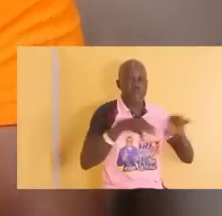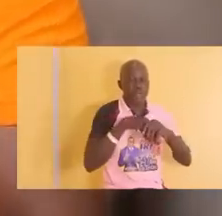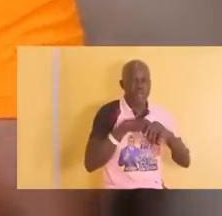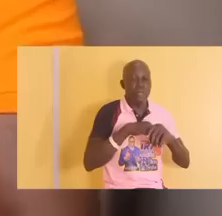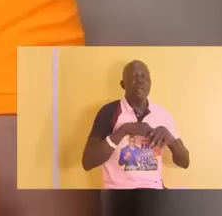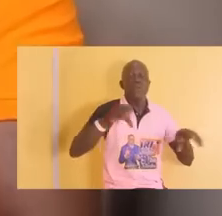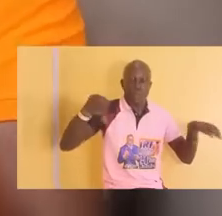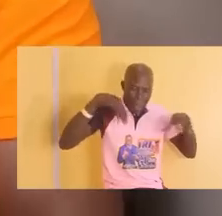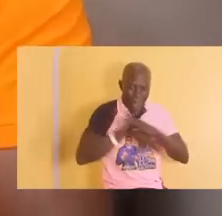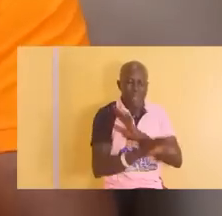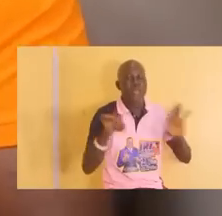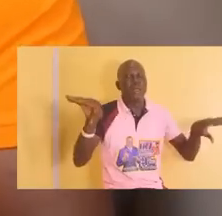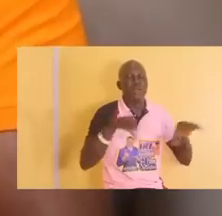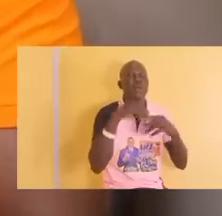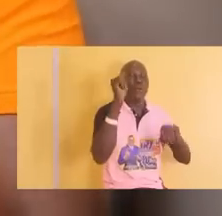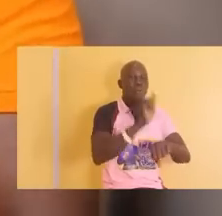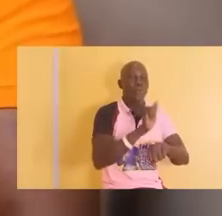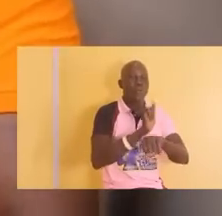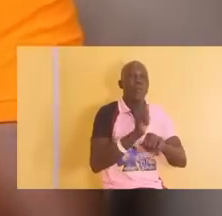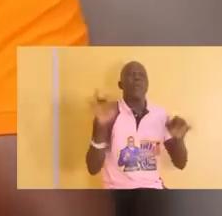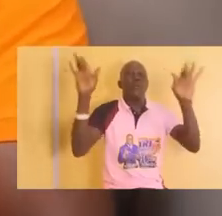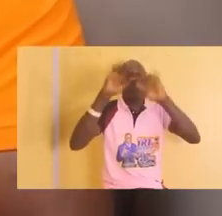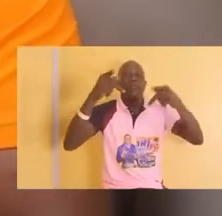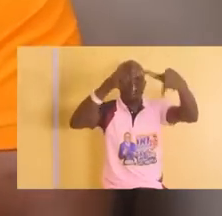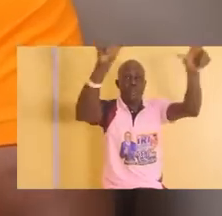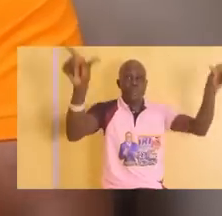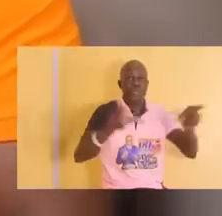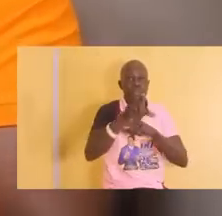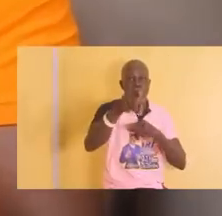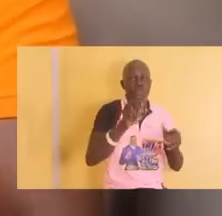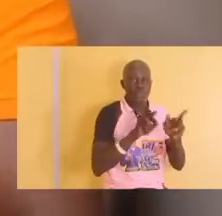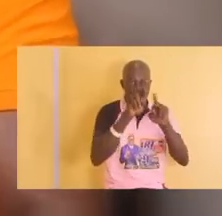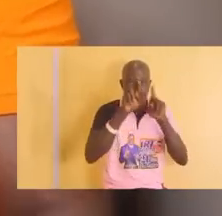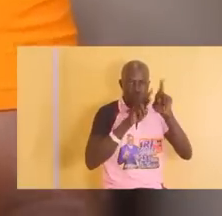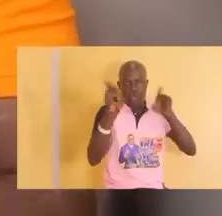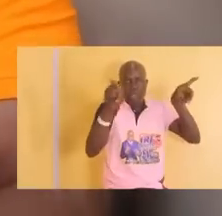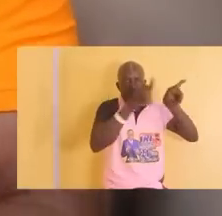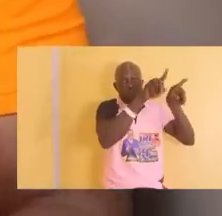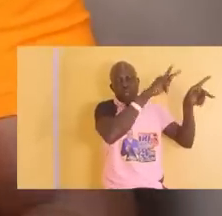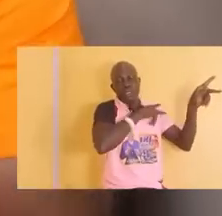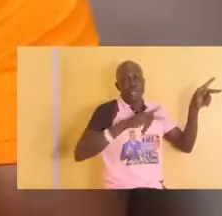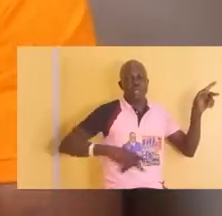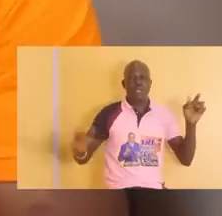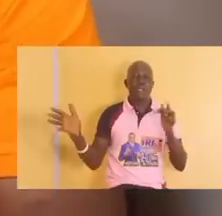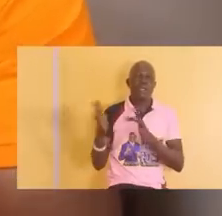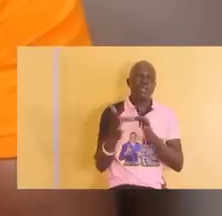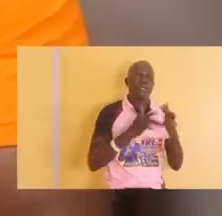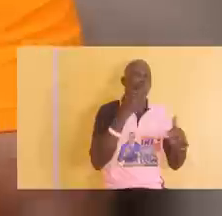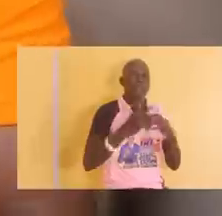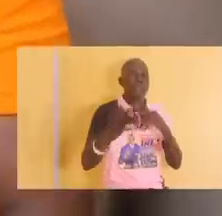to your marriage. Amen. Come to your business. Amen. Come to your location. Amen. Amen. Amen. Amen.